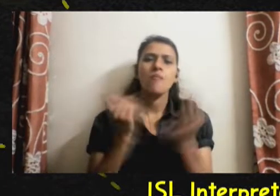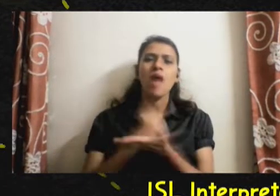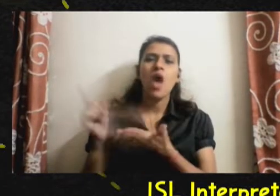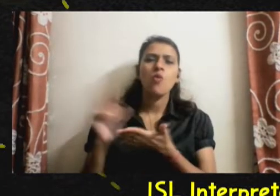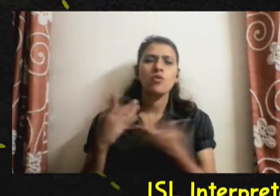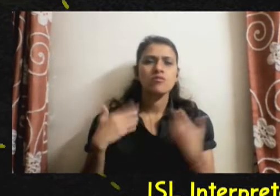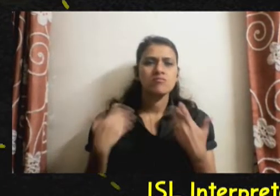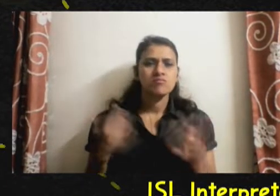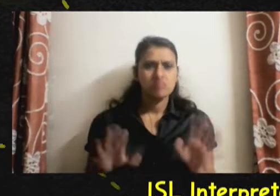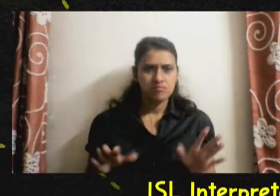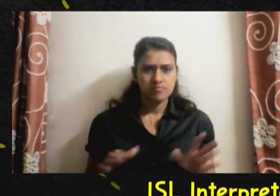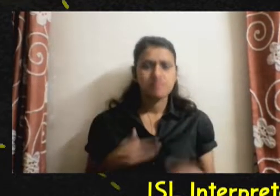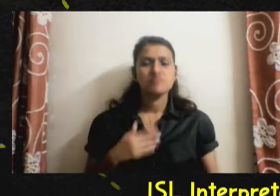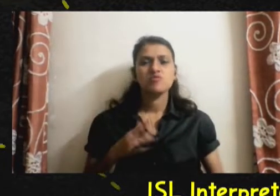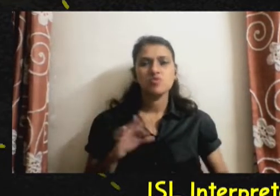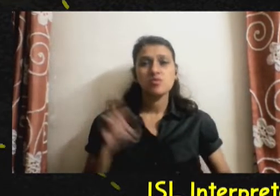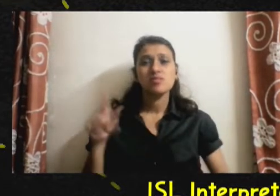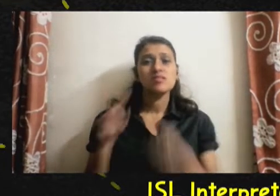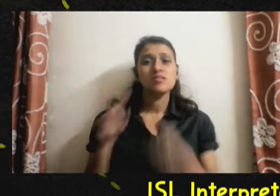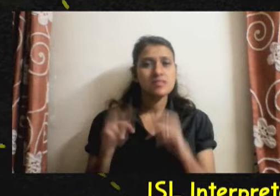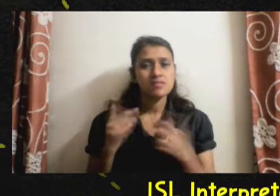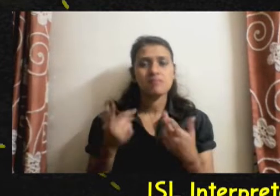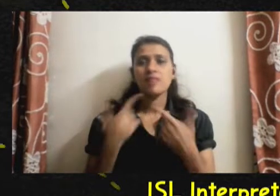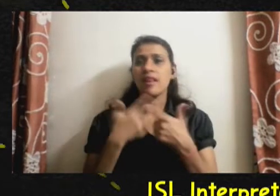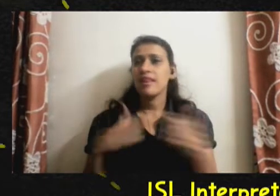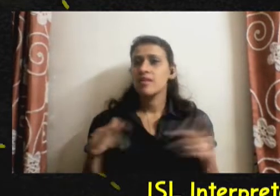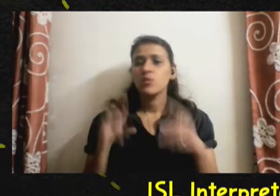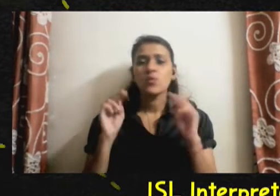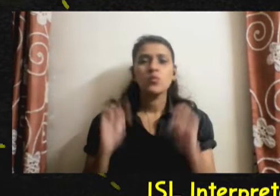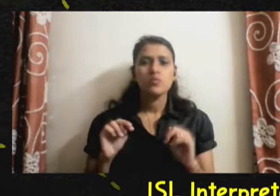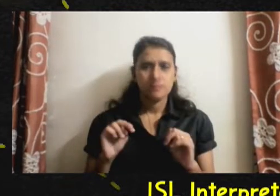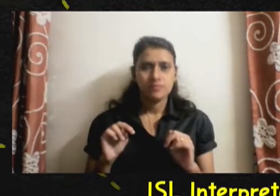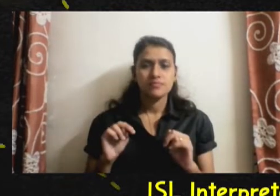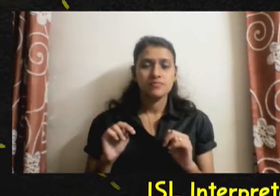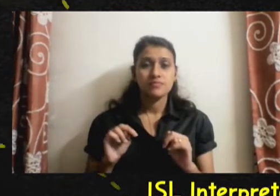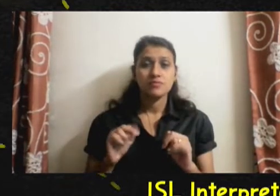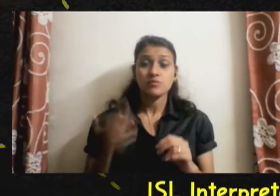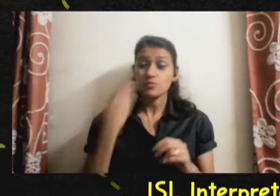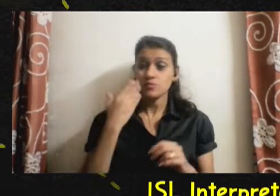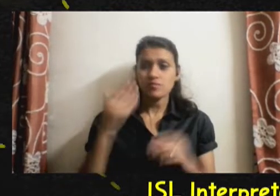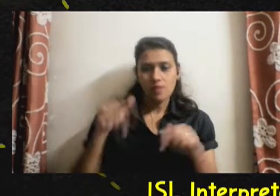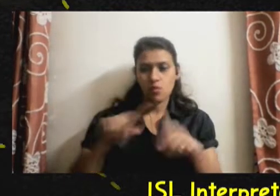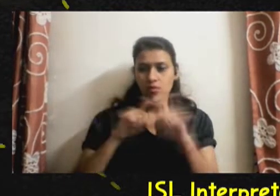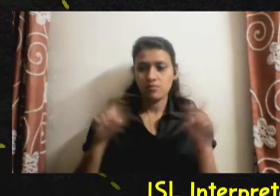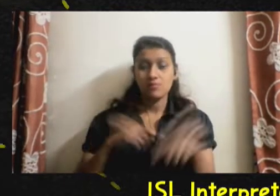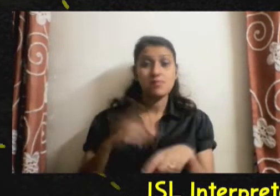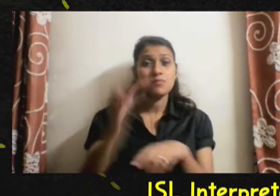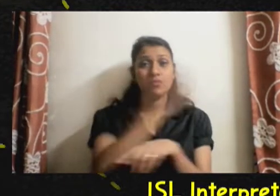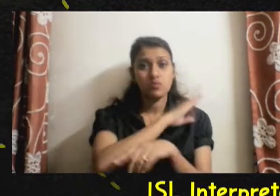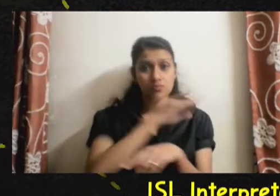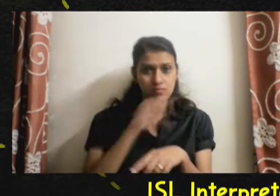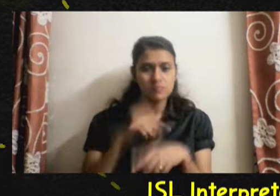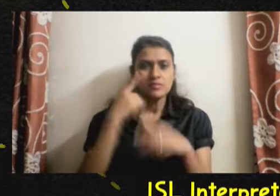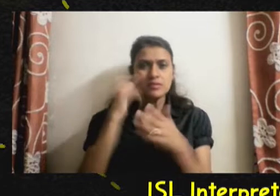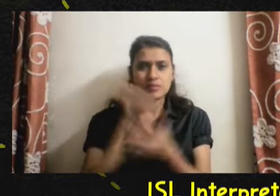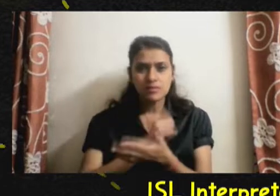to disguise, you know, the language now. But when we began, it was all about trying to